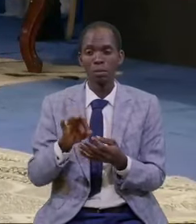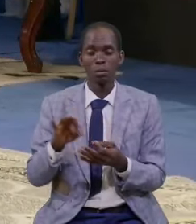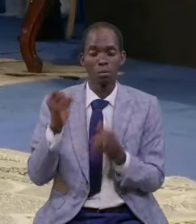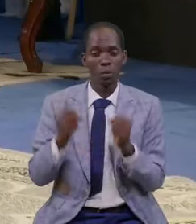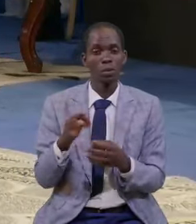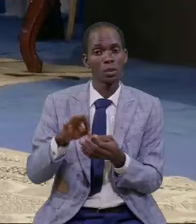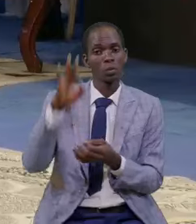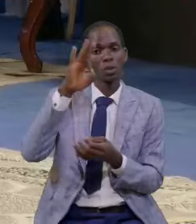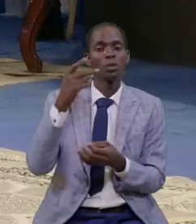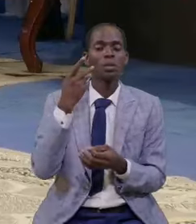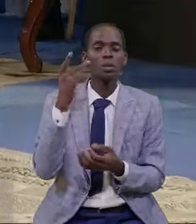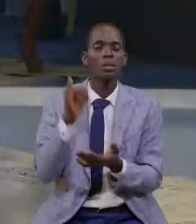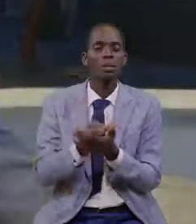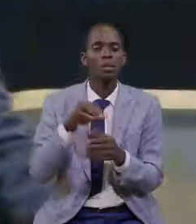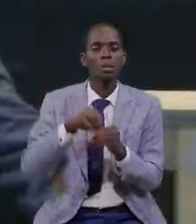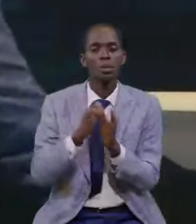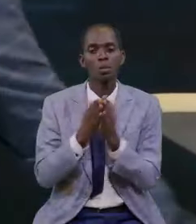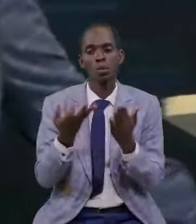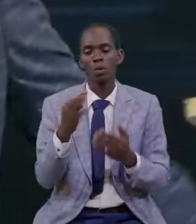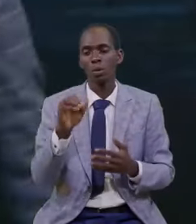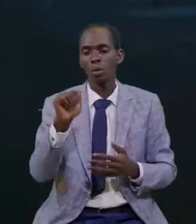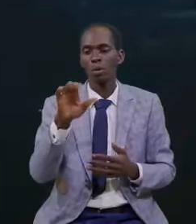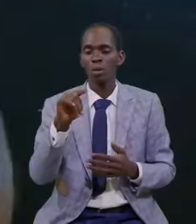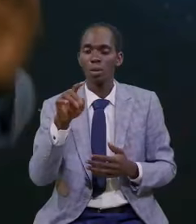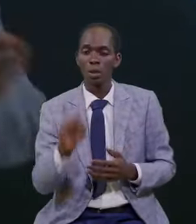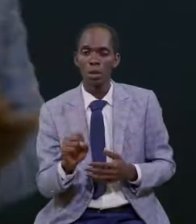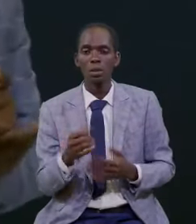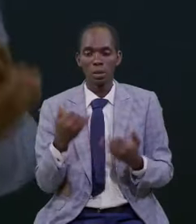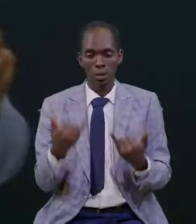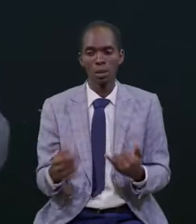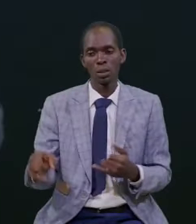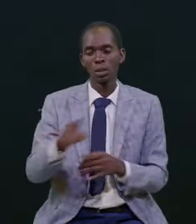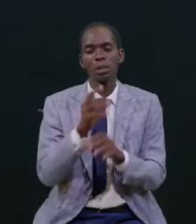they had power over the spirits.